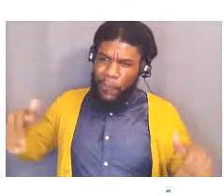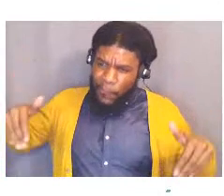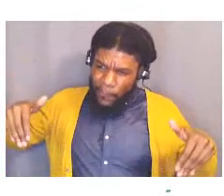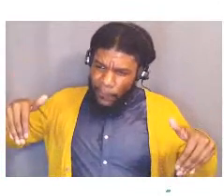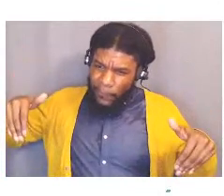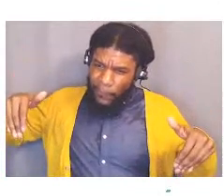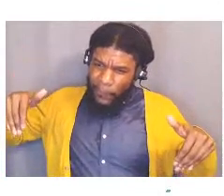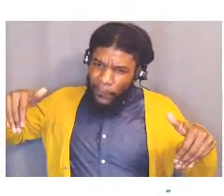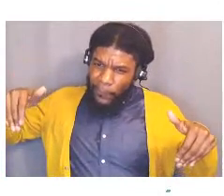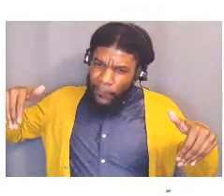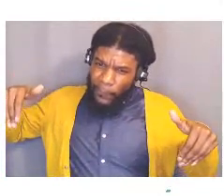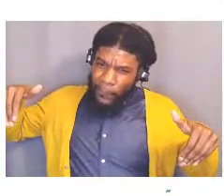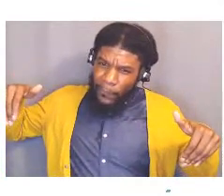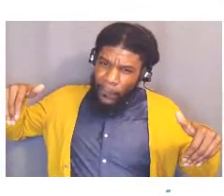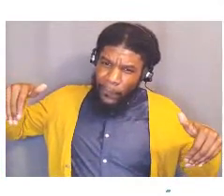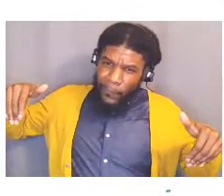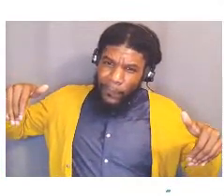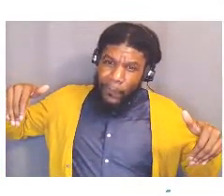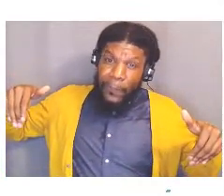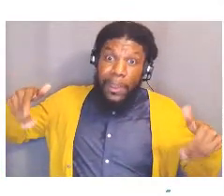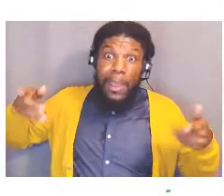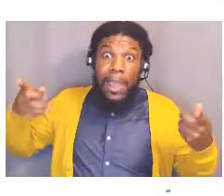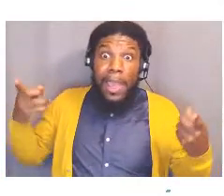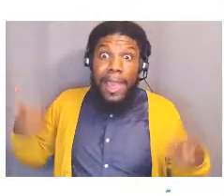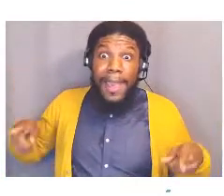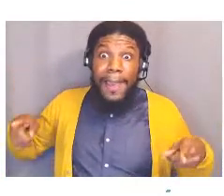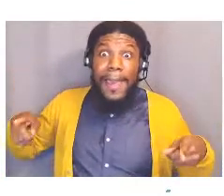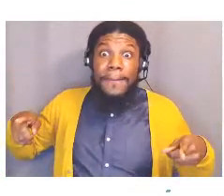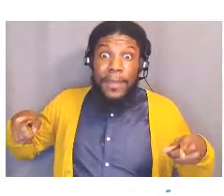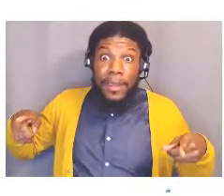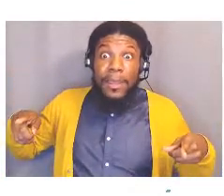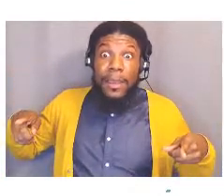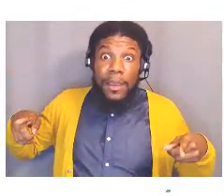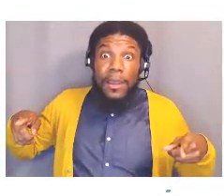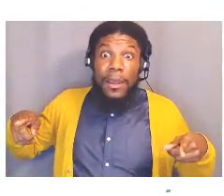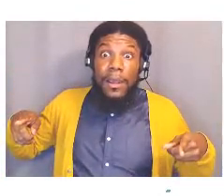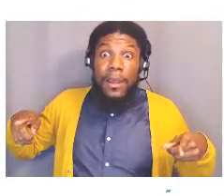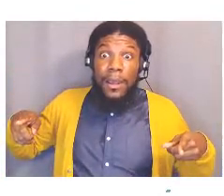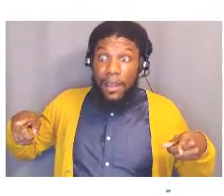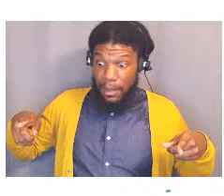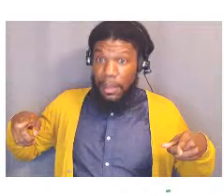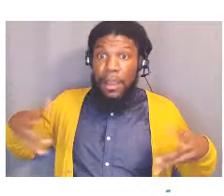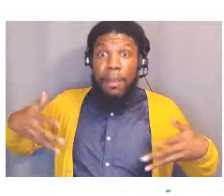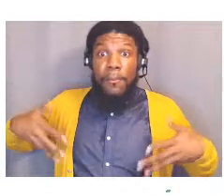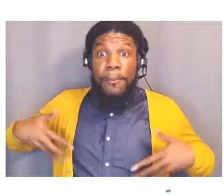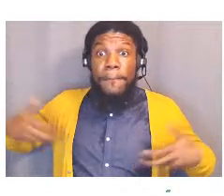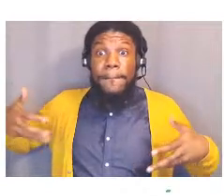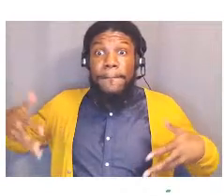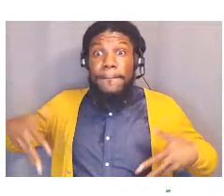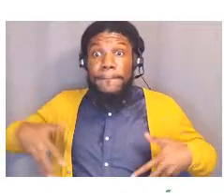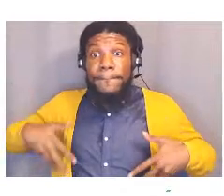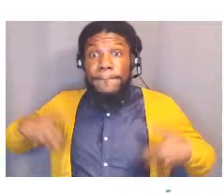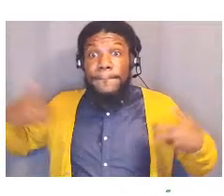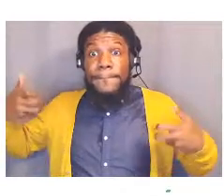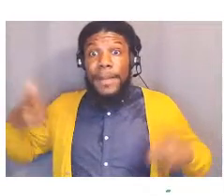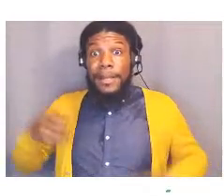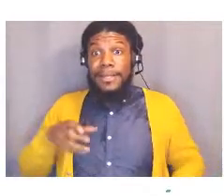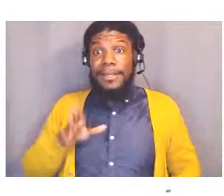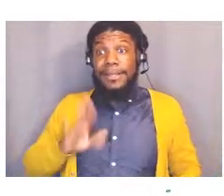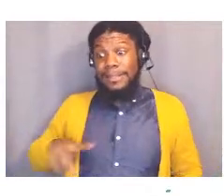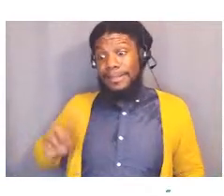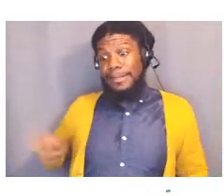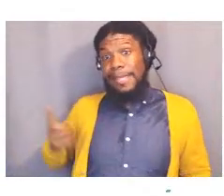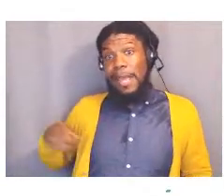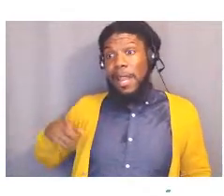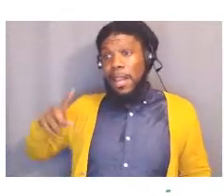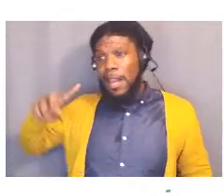and that you won't believe what happens next. That monkey takes his tail and wraps